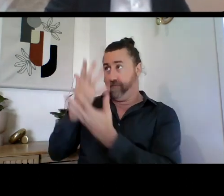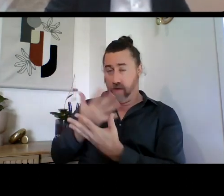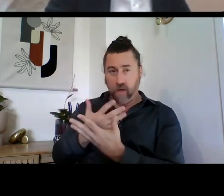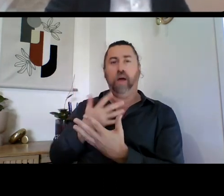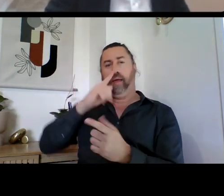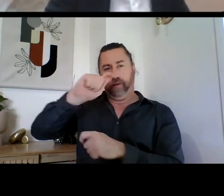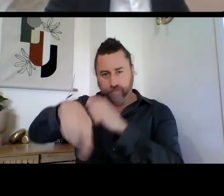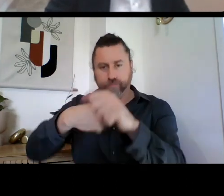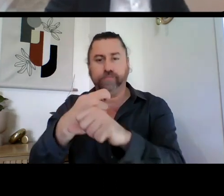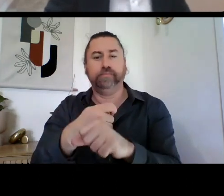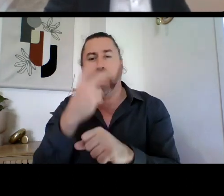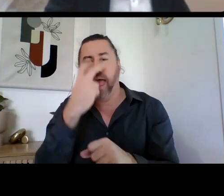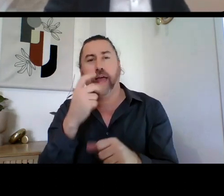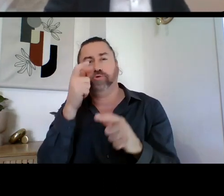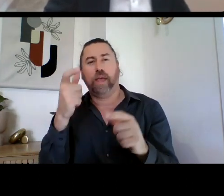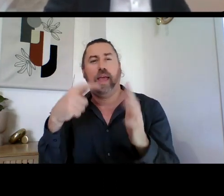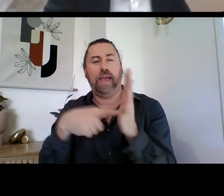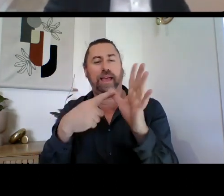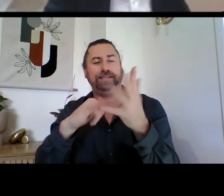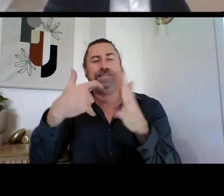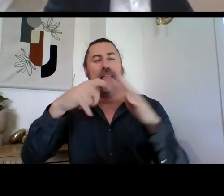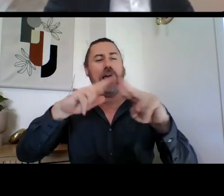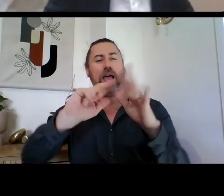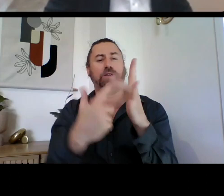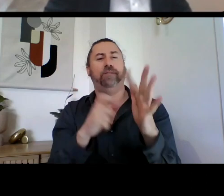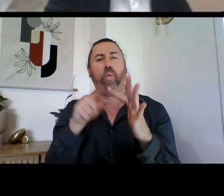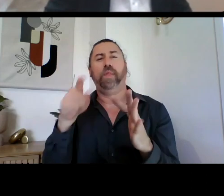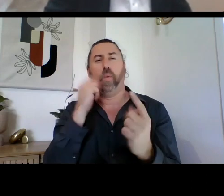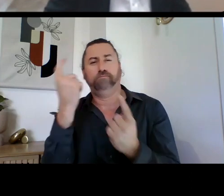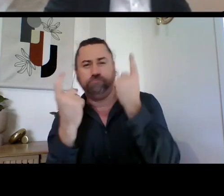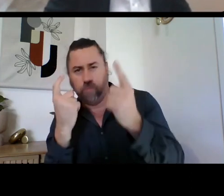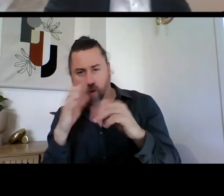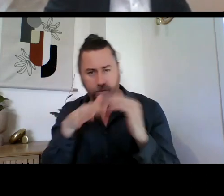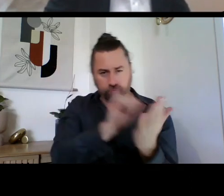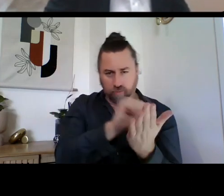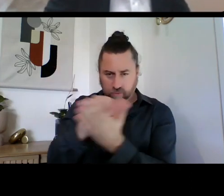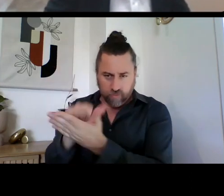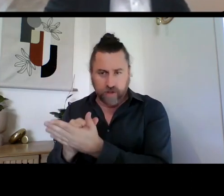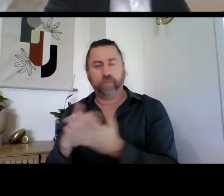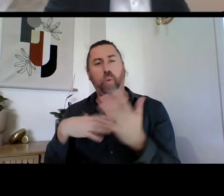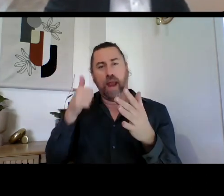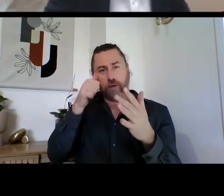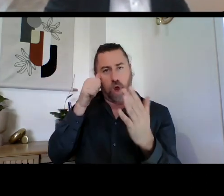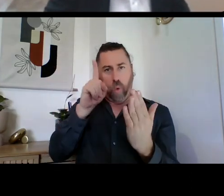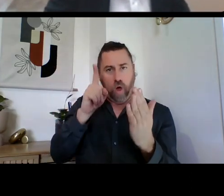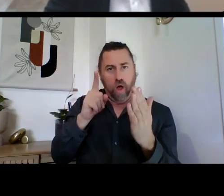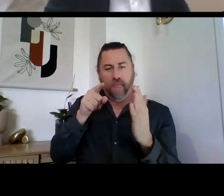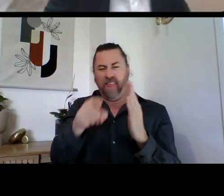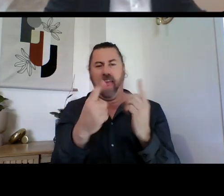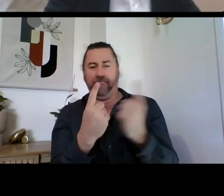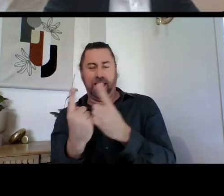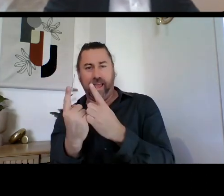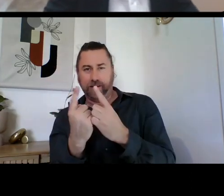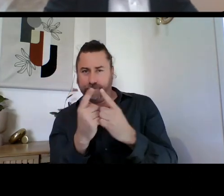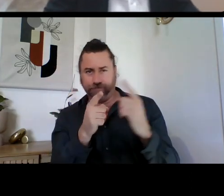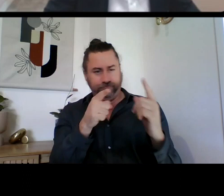care task force to consider. We think there should be a defined exceptions process in terms of circumstances where items